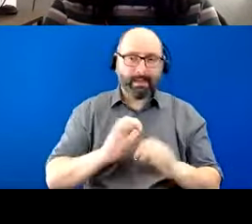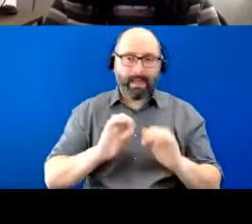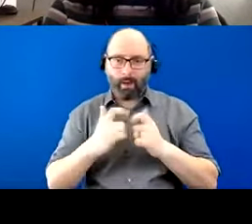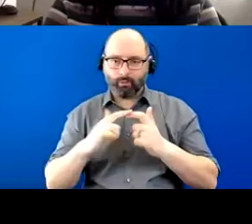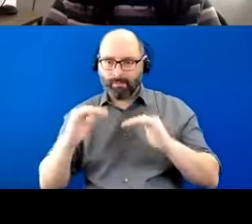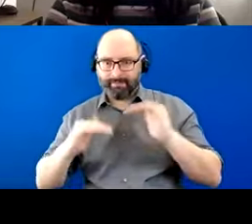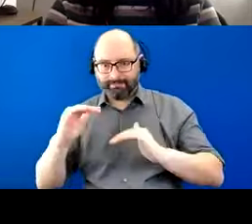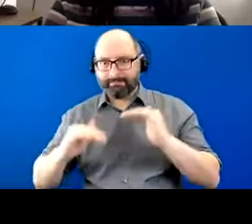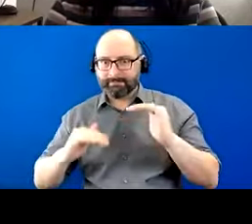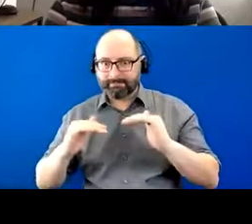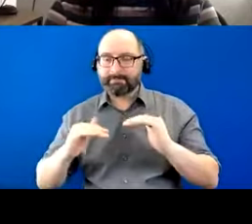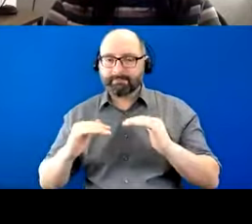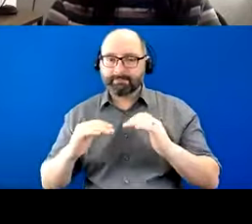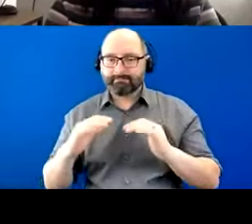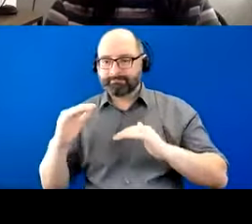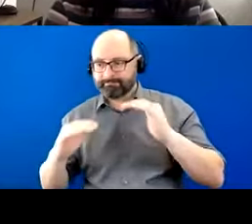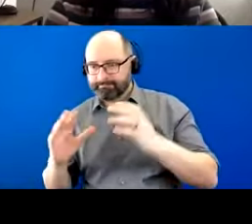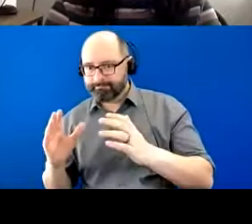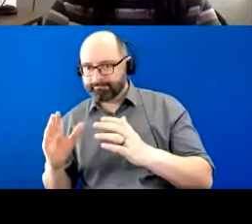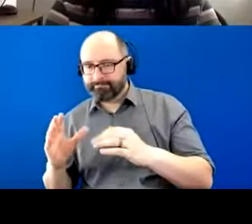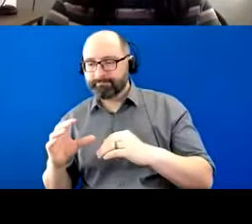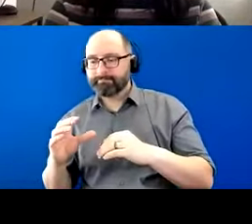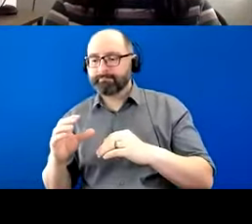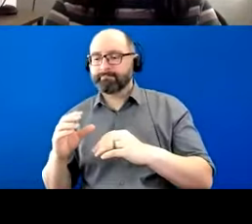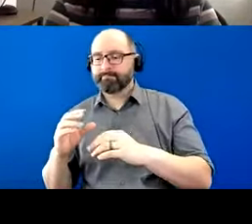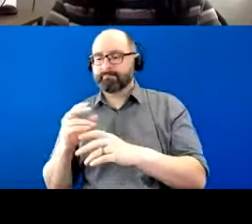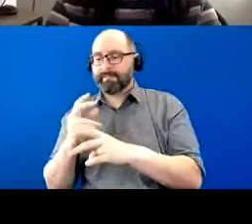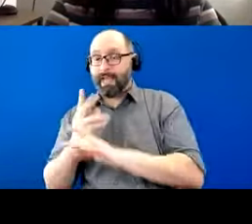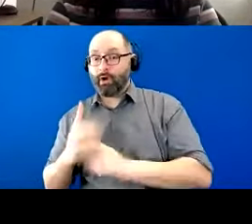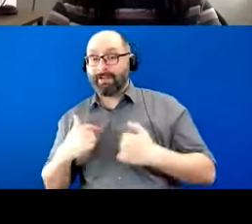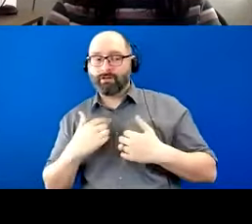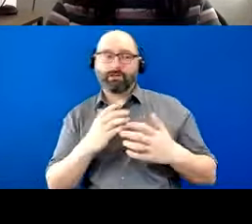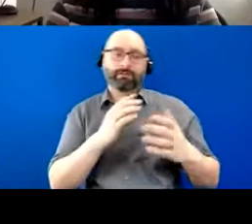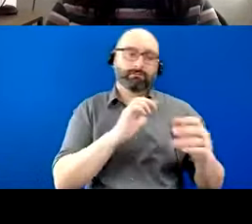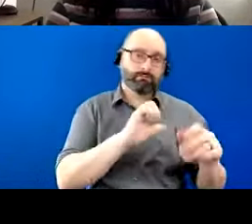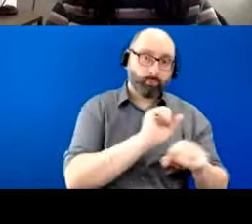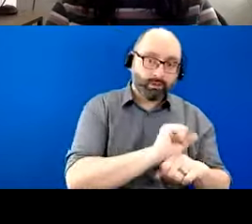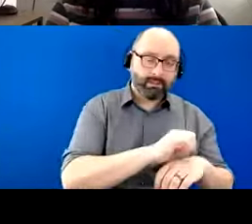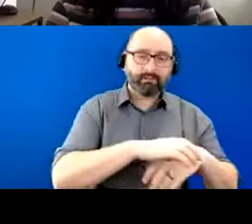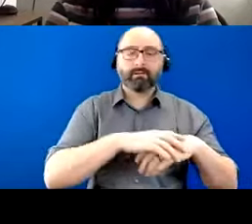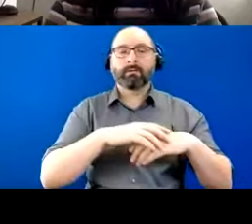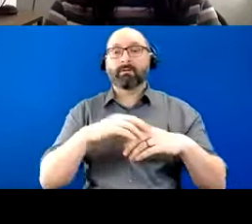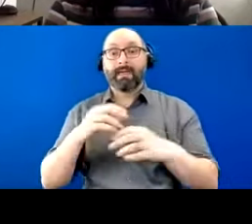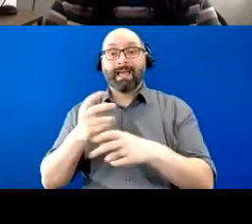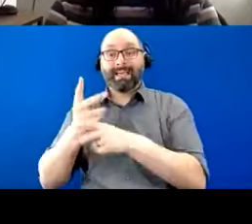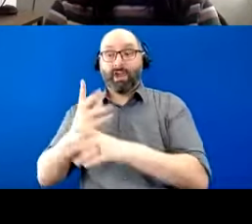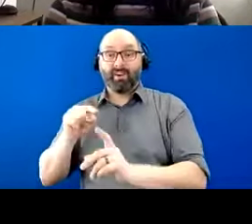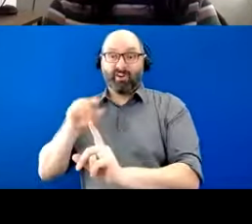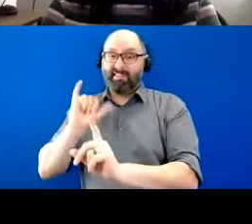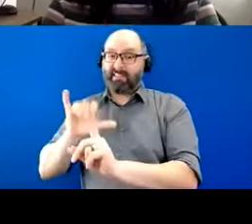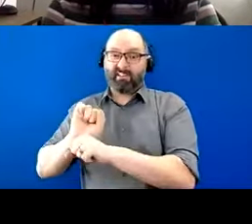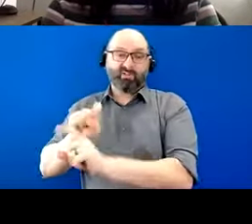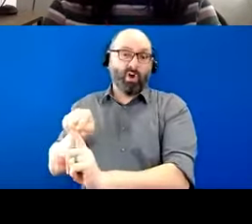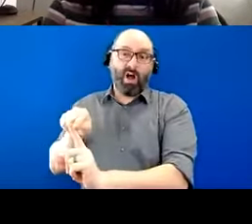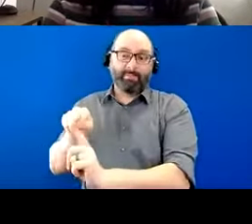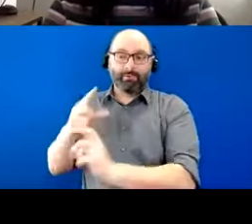to kind of balance between being a caregiver and working, but also, as a caregiver, that is a job. So having